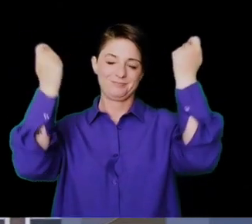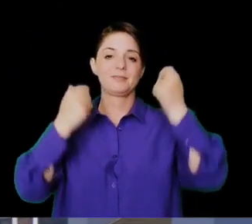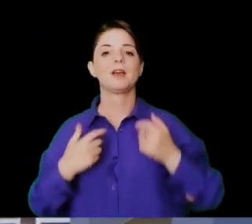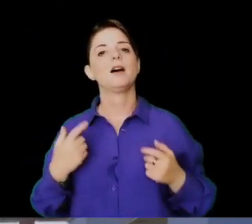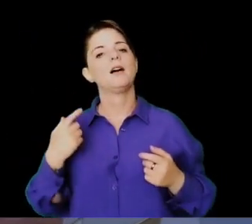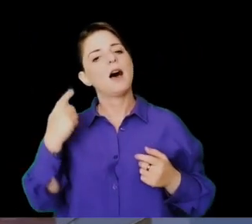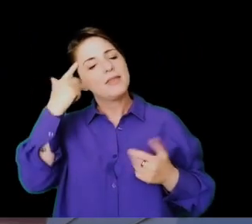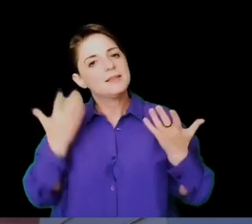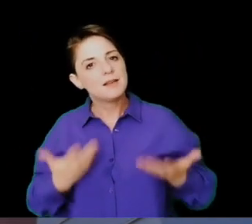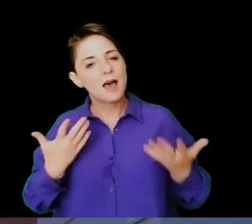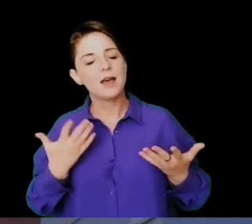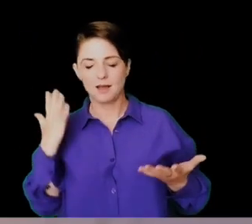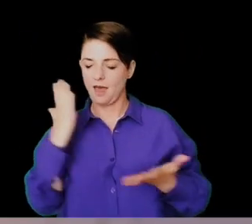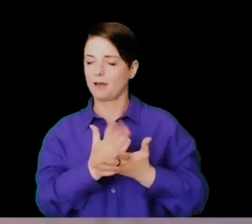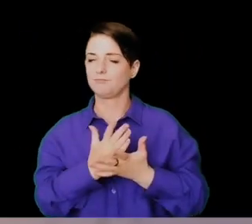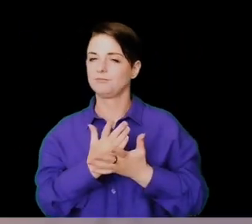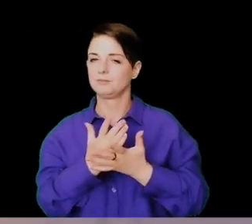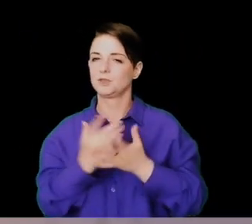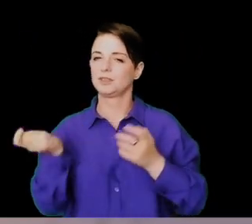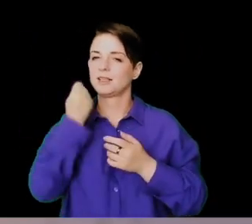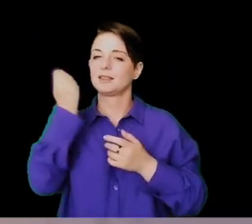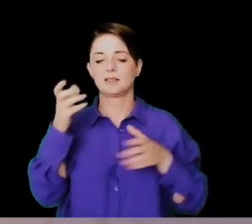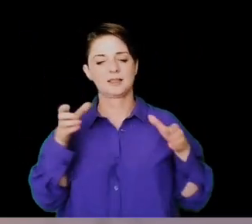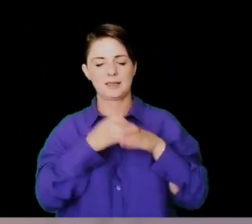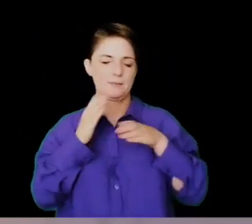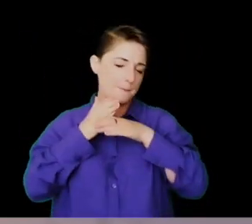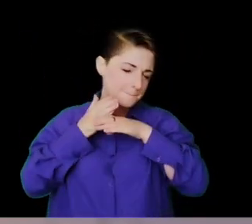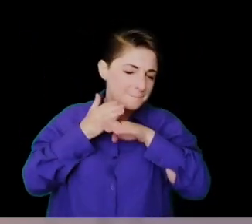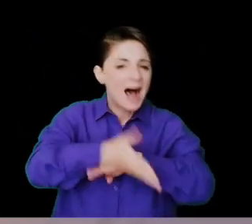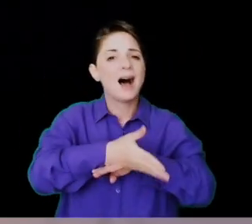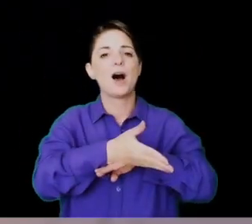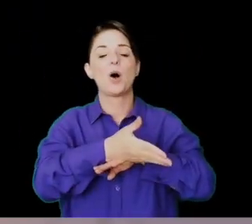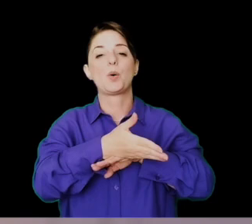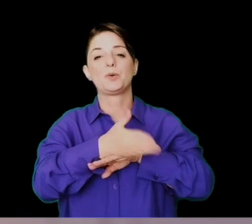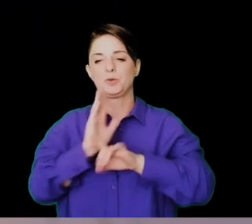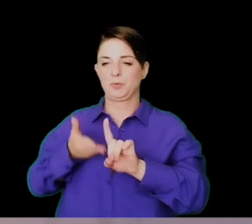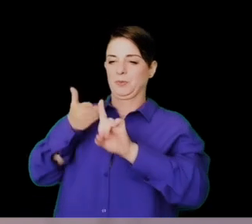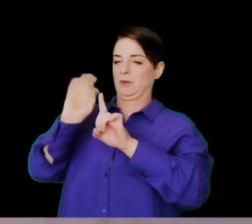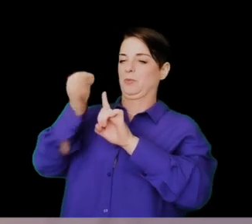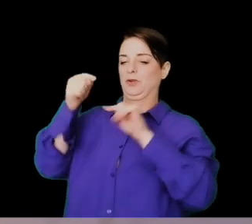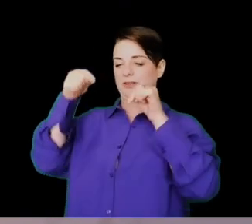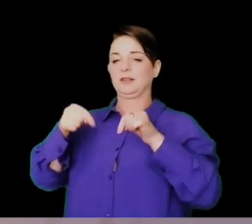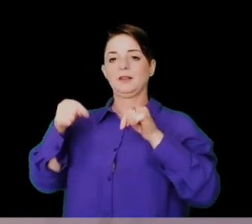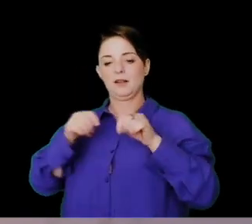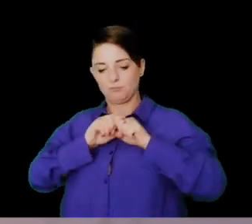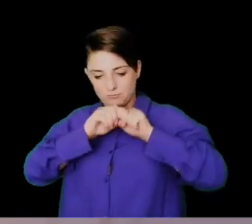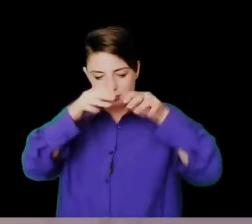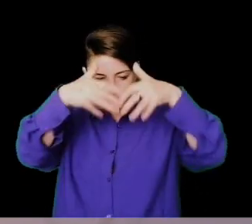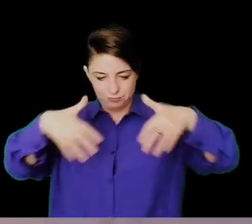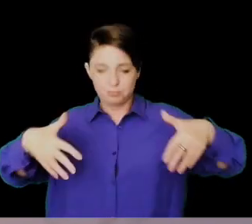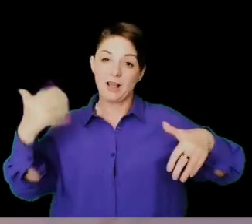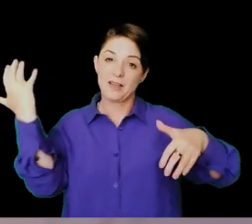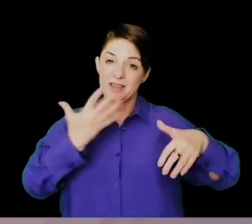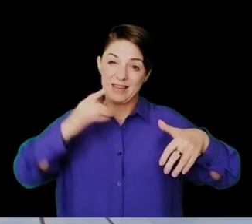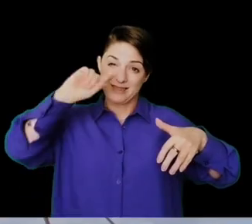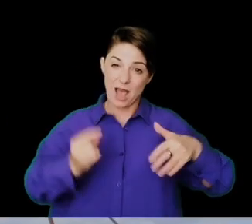to celebrate. I think today has been a tremendous success. The team worked incredibly hard to get us to this point